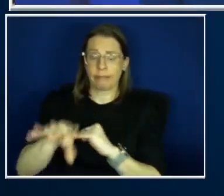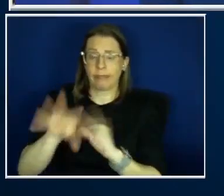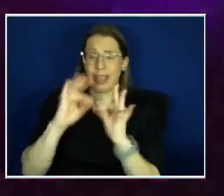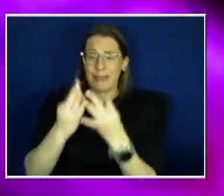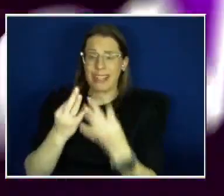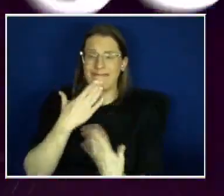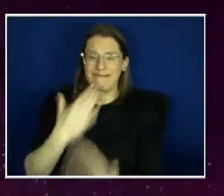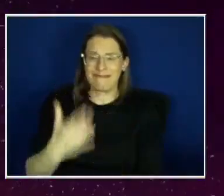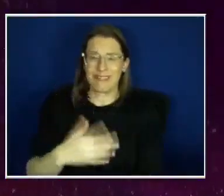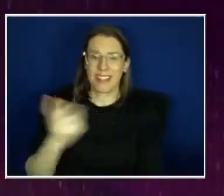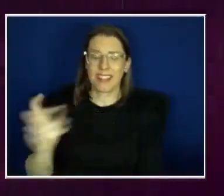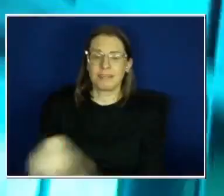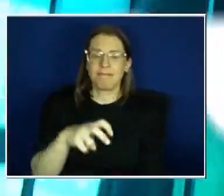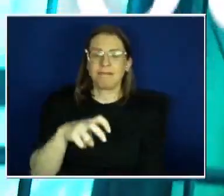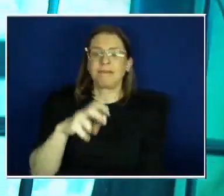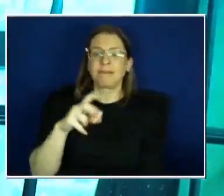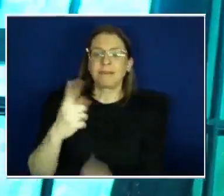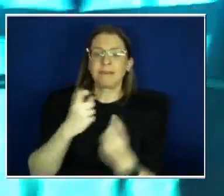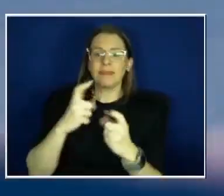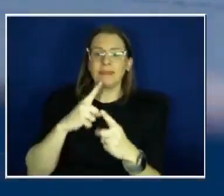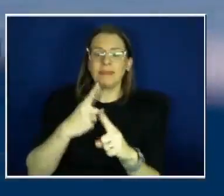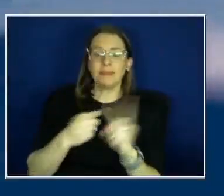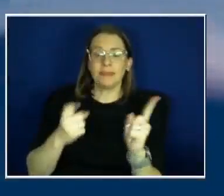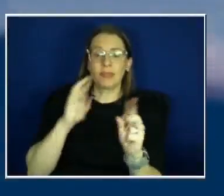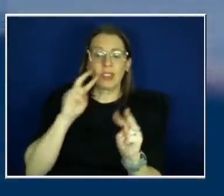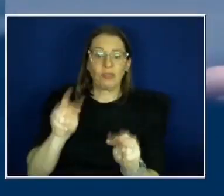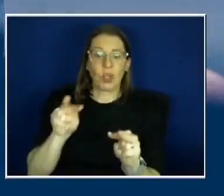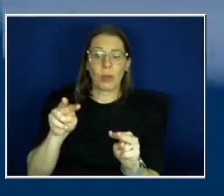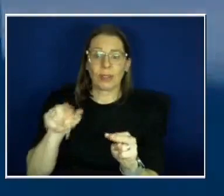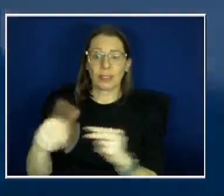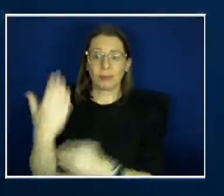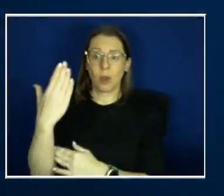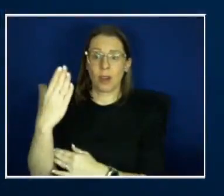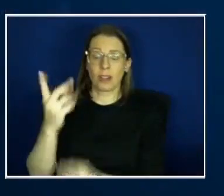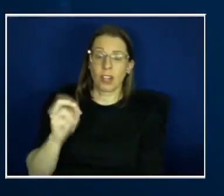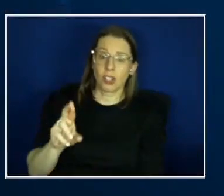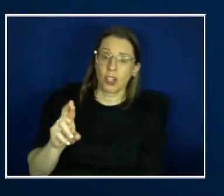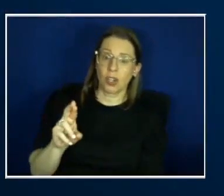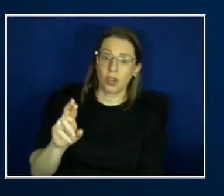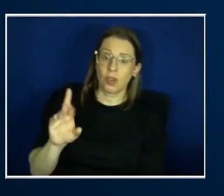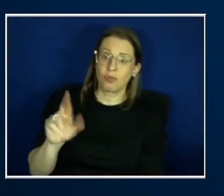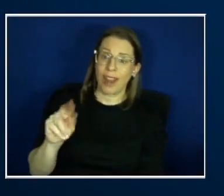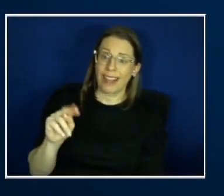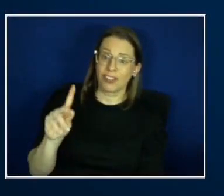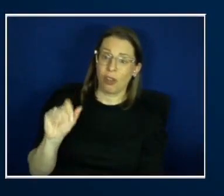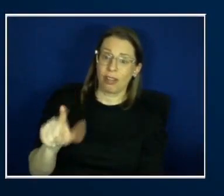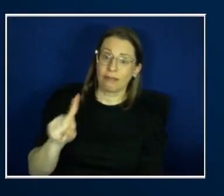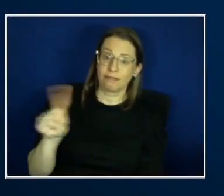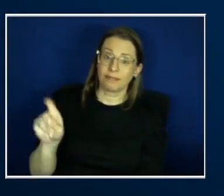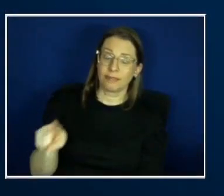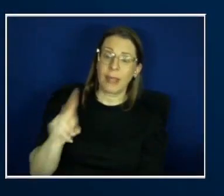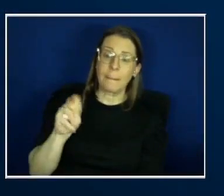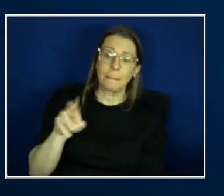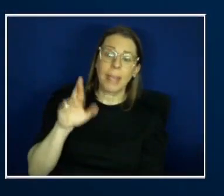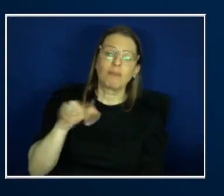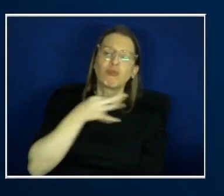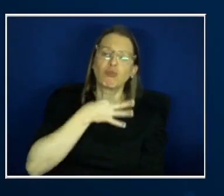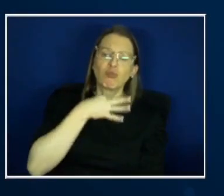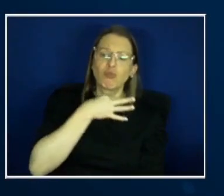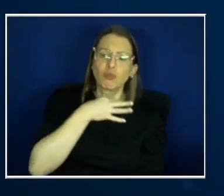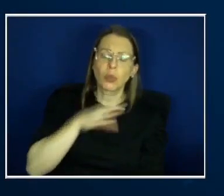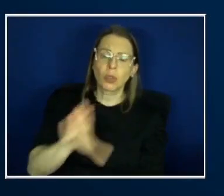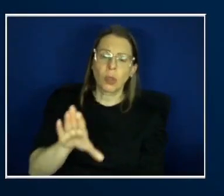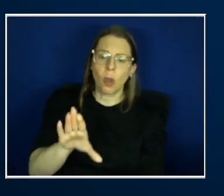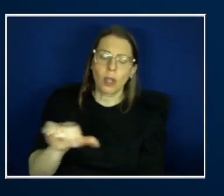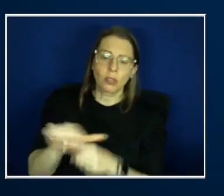get to some questions from our viewers this morning. And the first one actually is to Dr. Jeff Randall. Mary is curious just about your medical training background